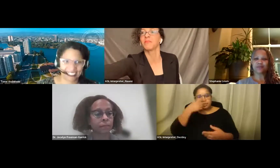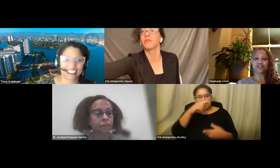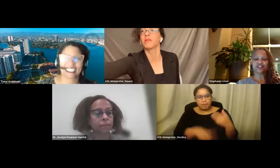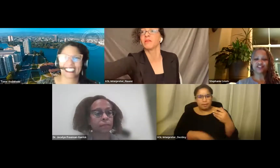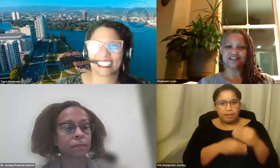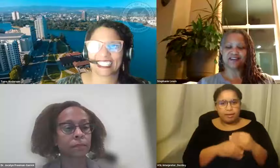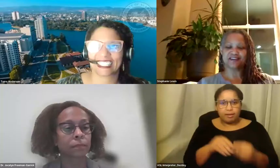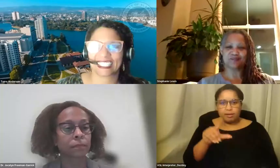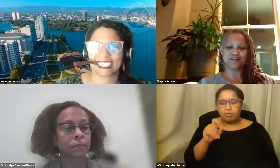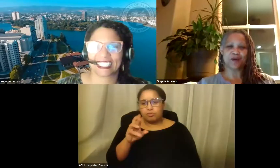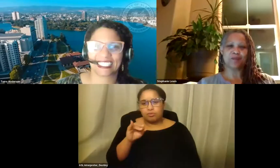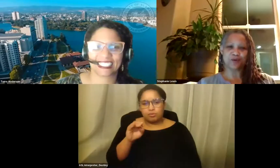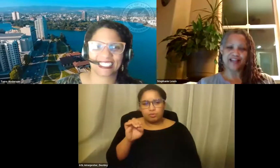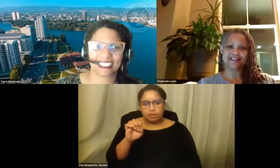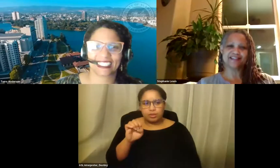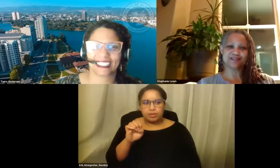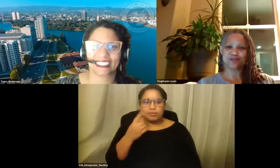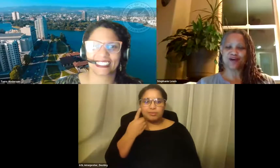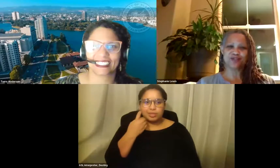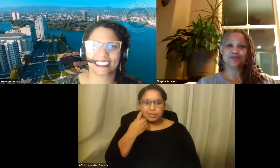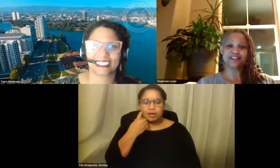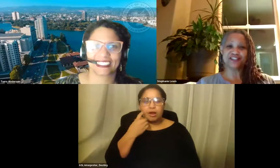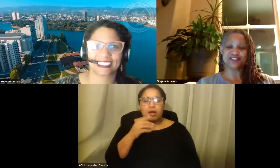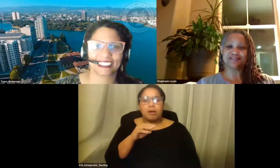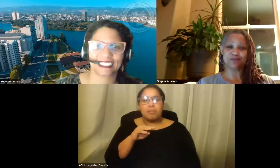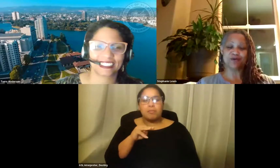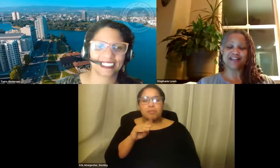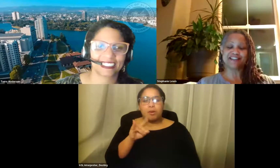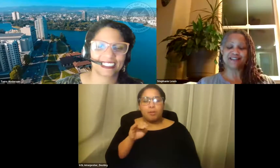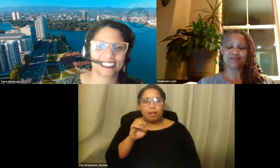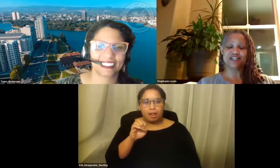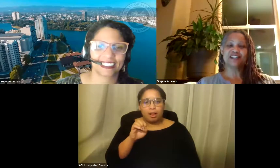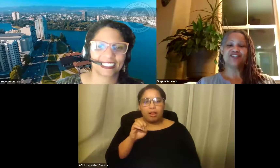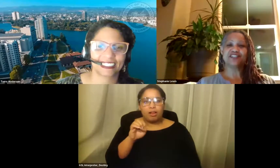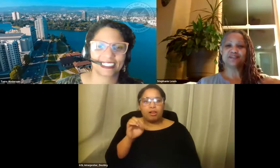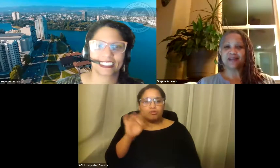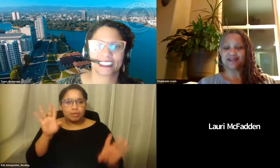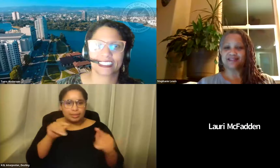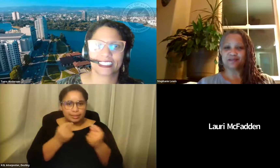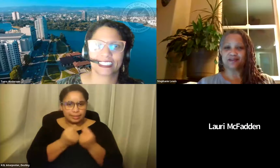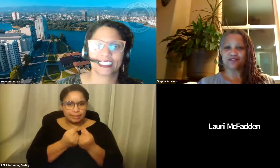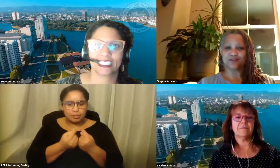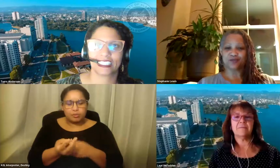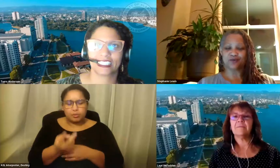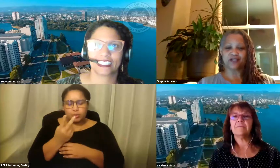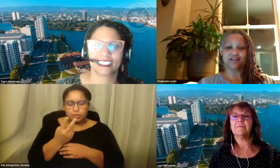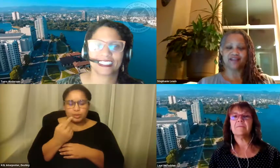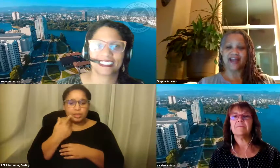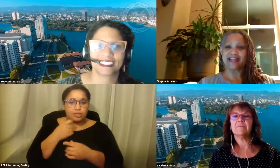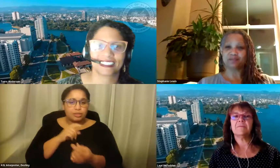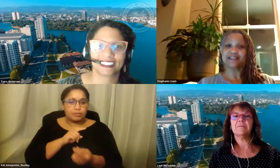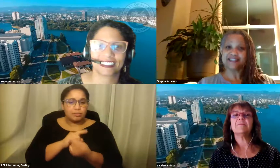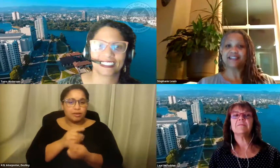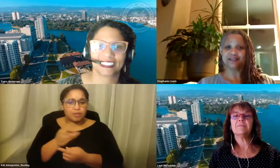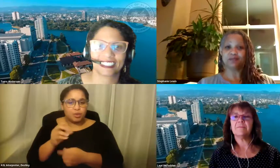that, Laurie, we just, one of our mobile crisis teams, so our 2-clinician mobile crisis team just met some of the folks working on